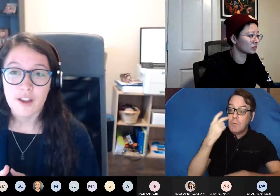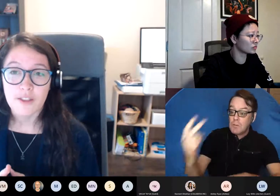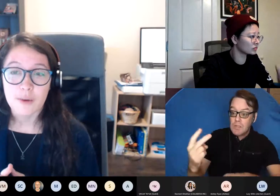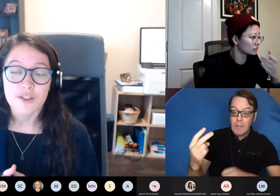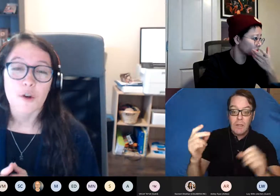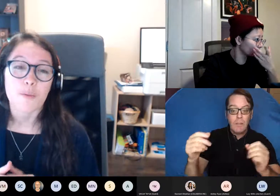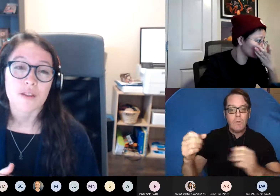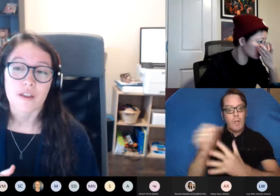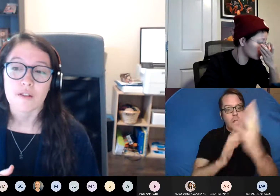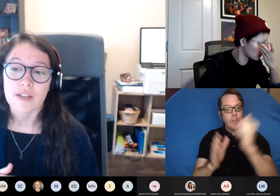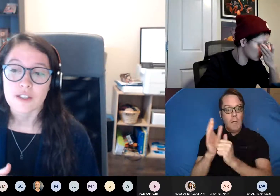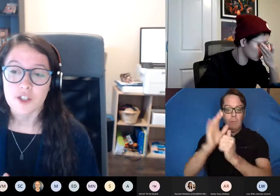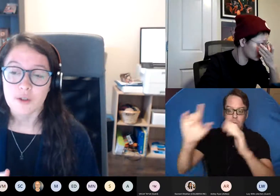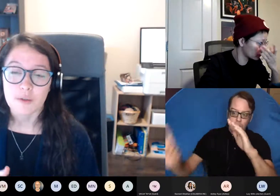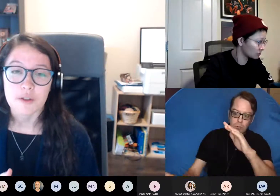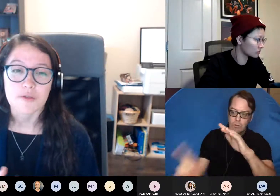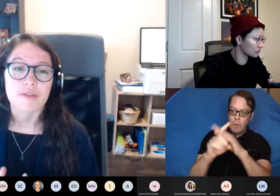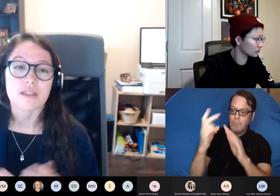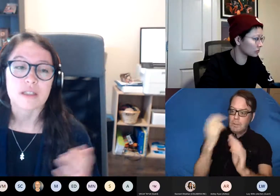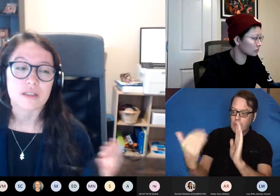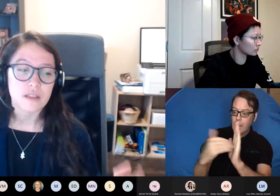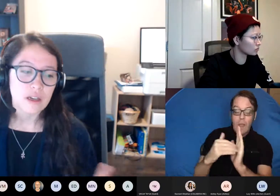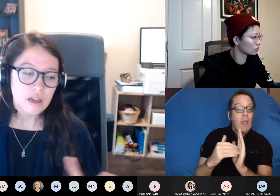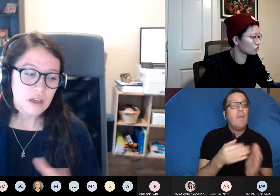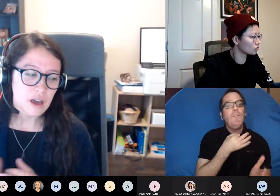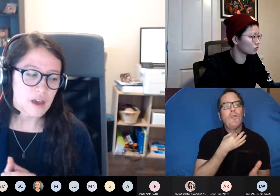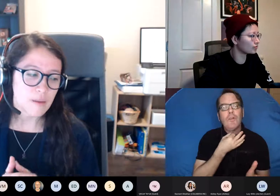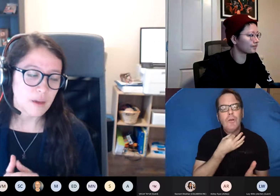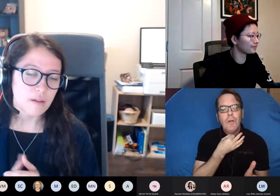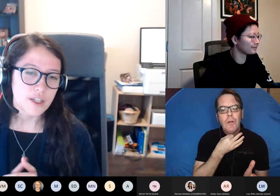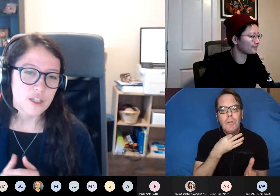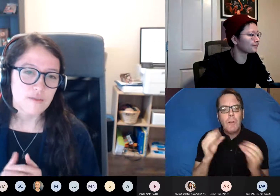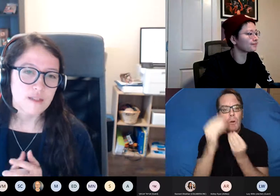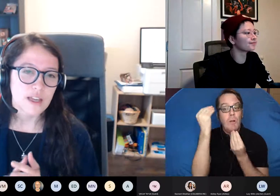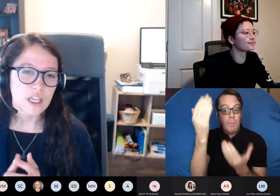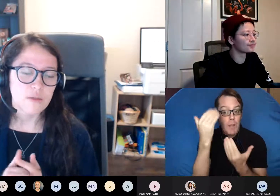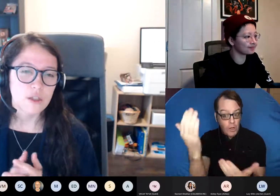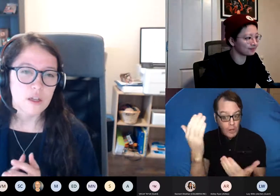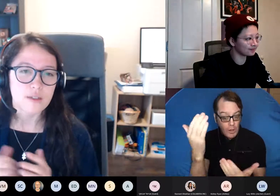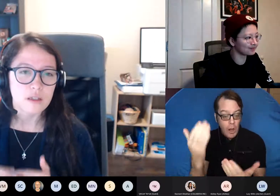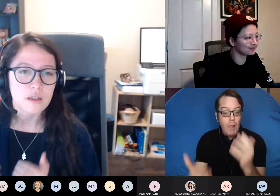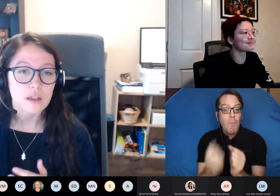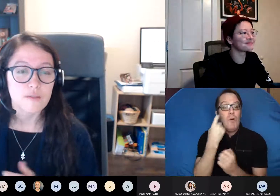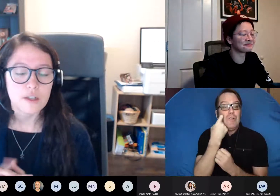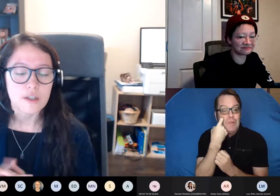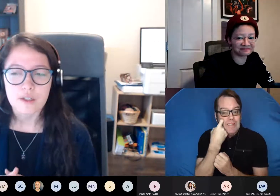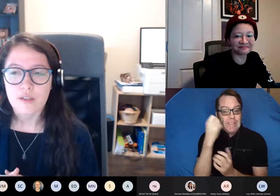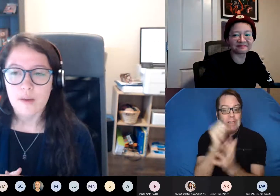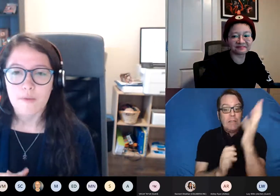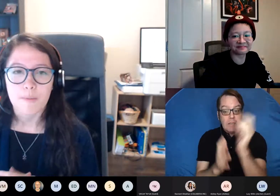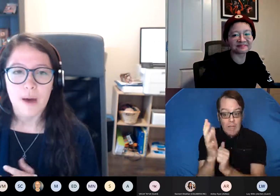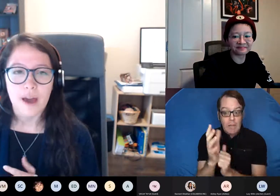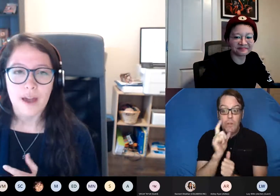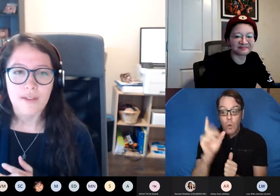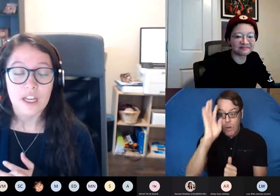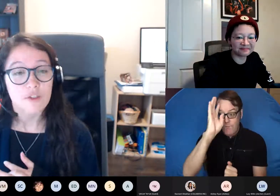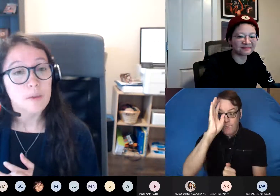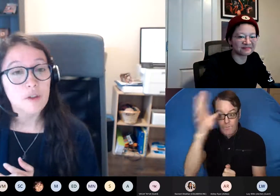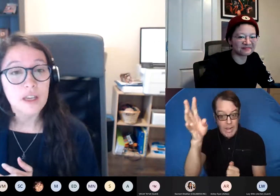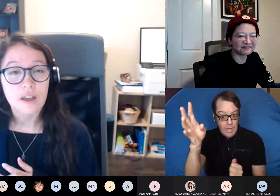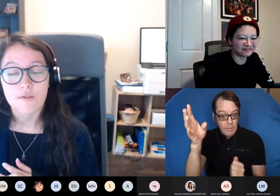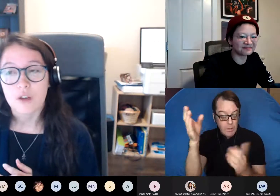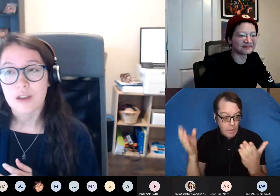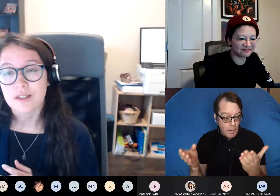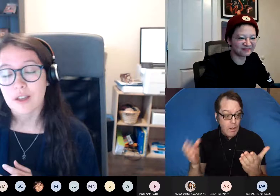information about it, there was an open letter written to the most recent iteration of these sign language gloves, the inventors of them, by the